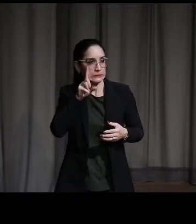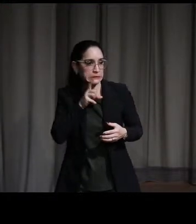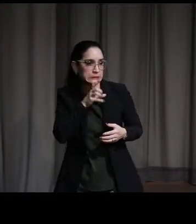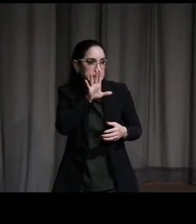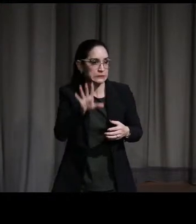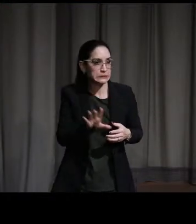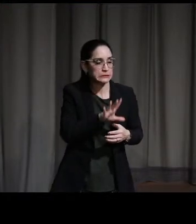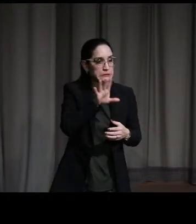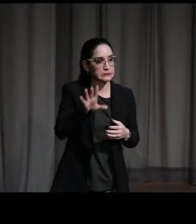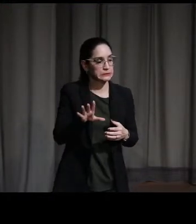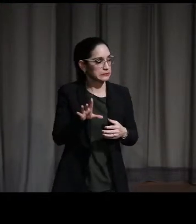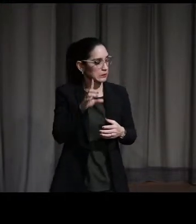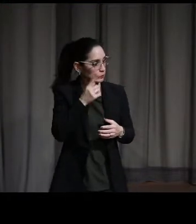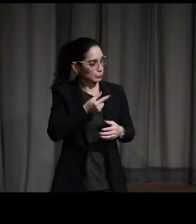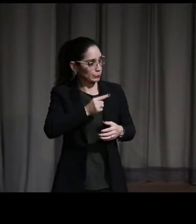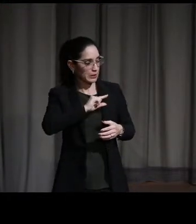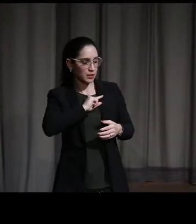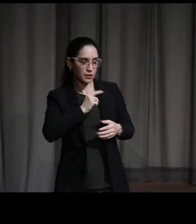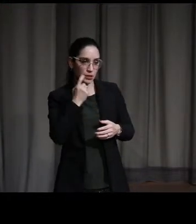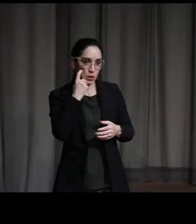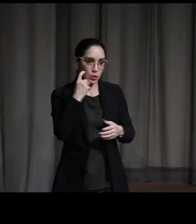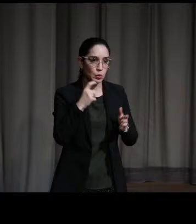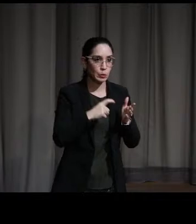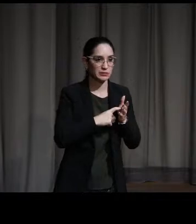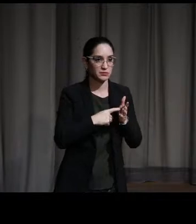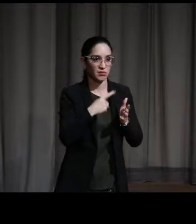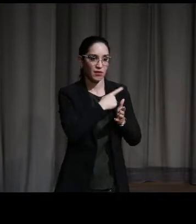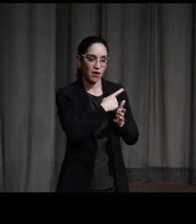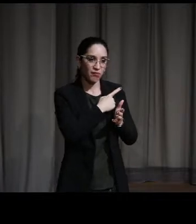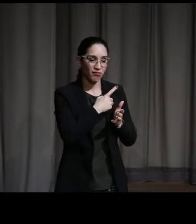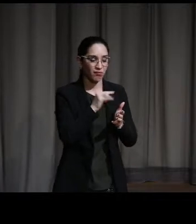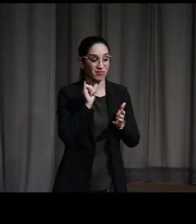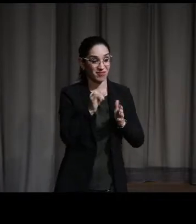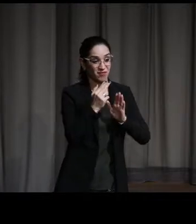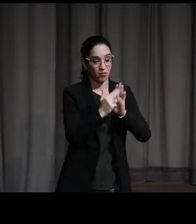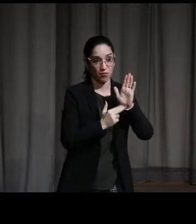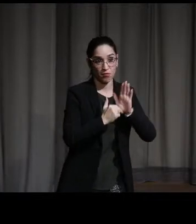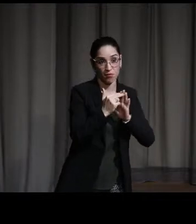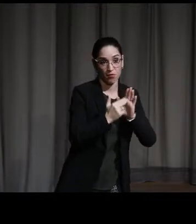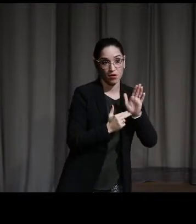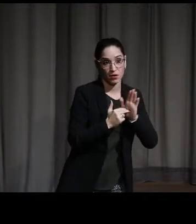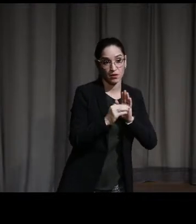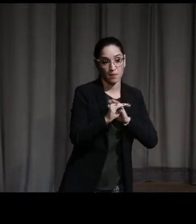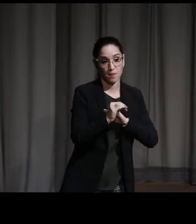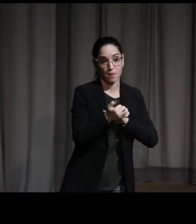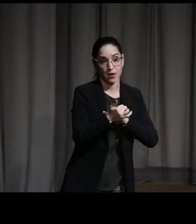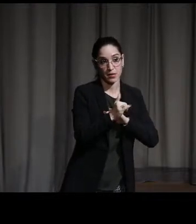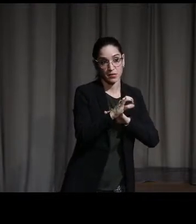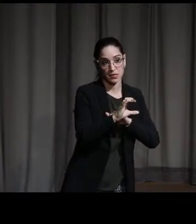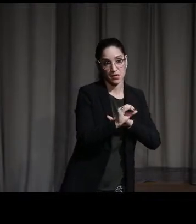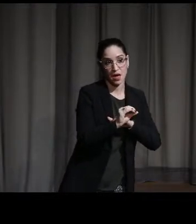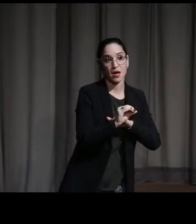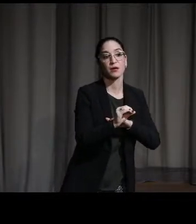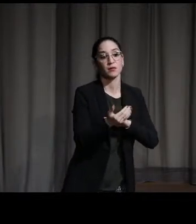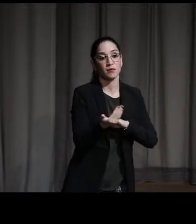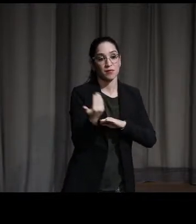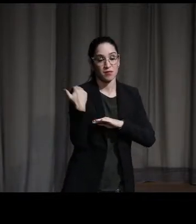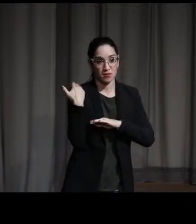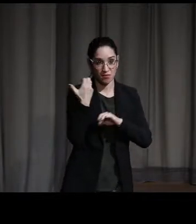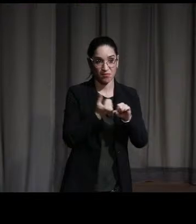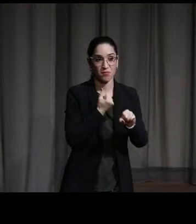grotesque figuration. And this is the way that Mariano in 1965 was painting, and we have